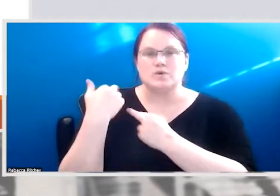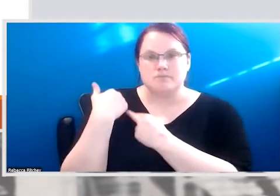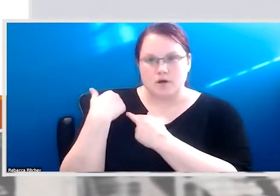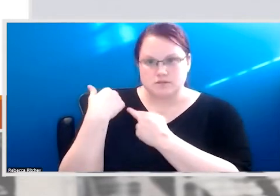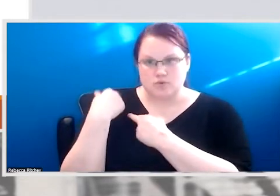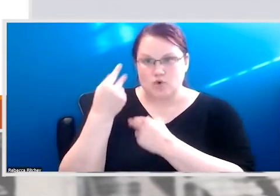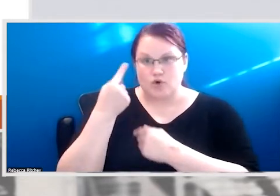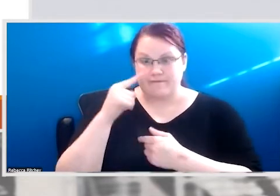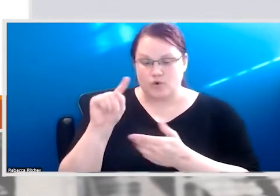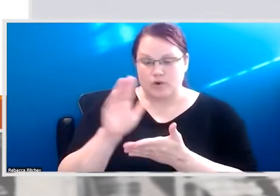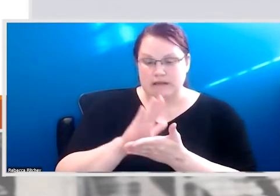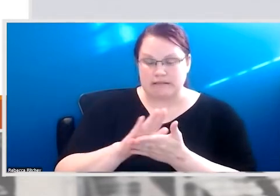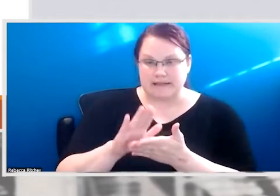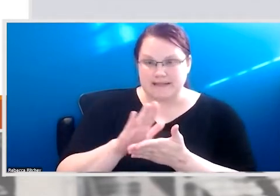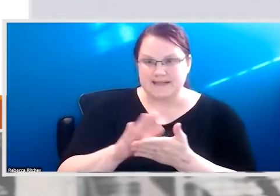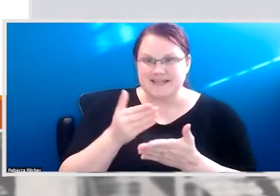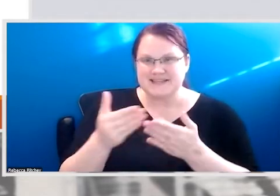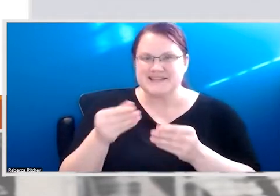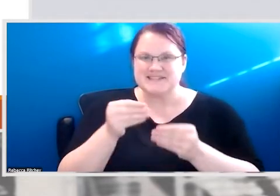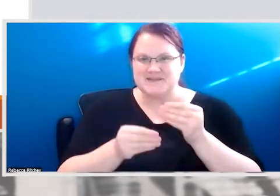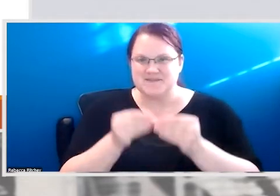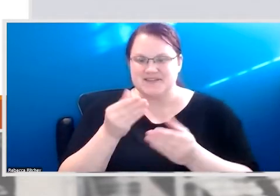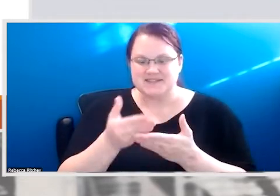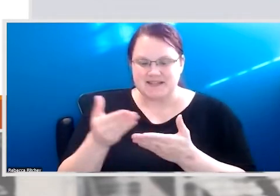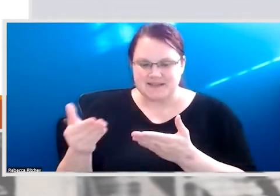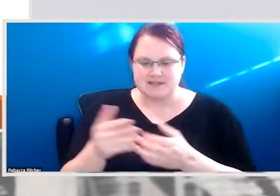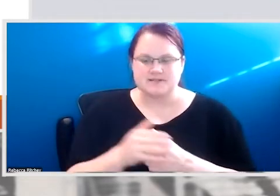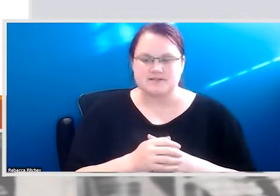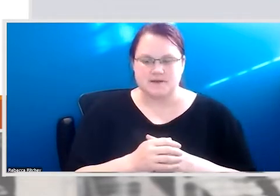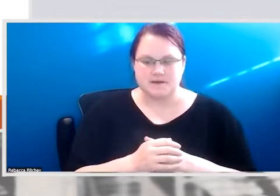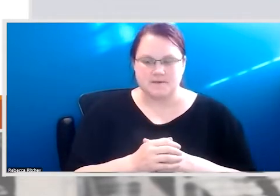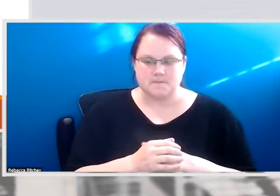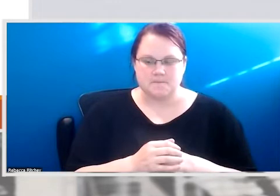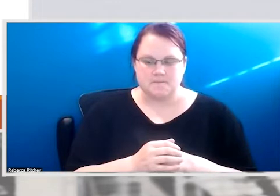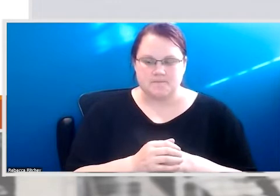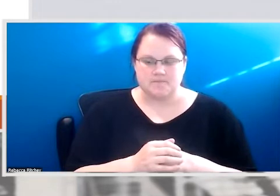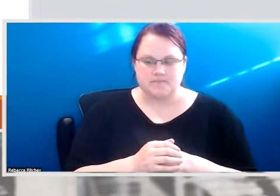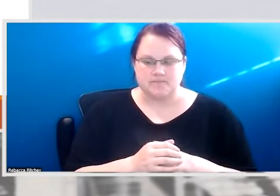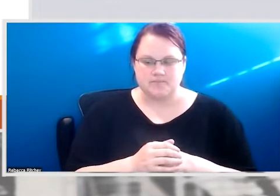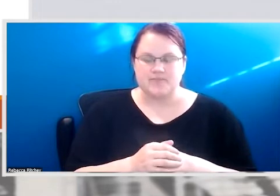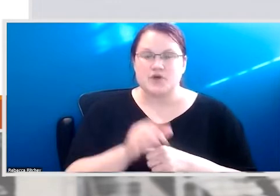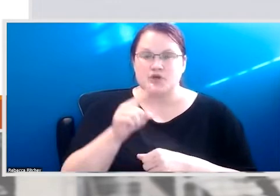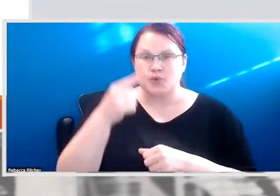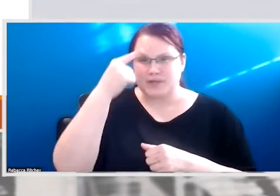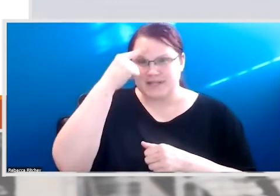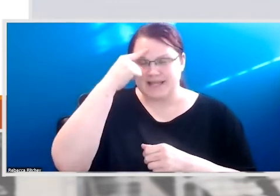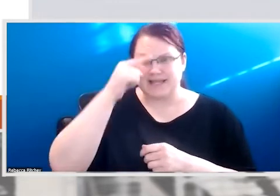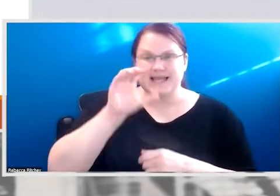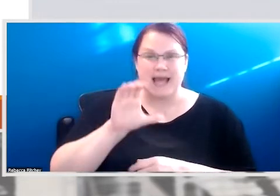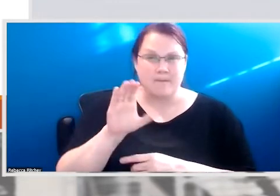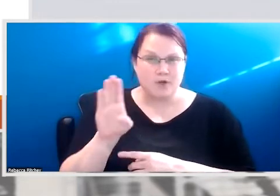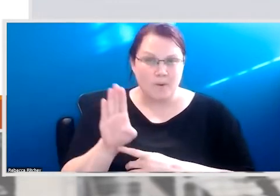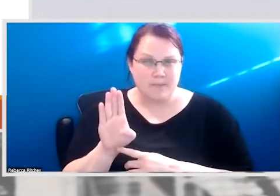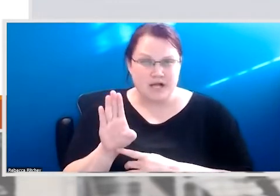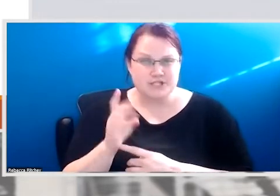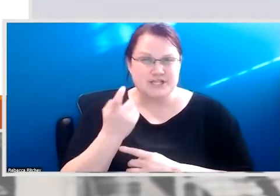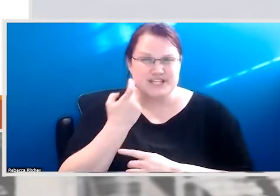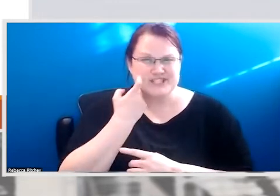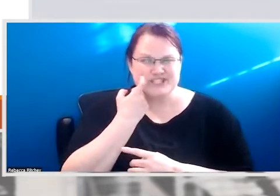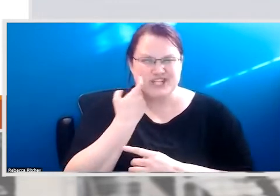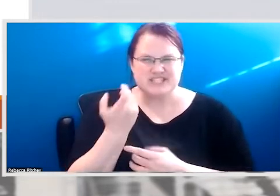for, cleaning stuff and fixing things. So, you would think that the capital budget is